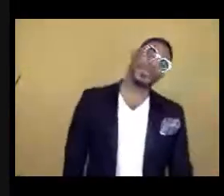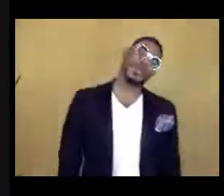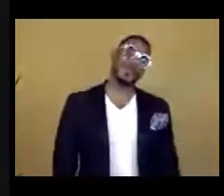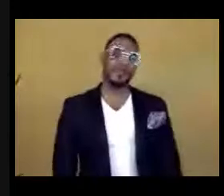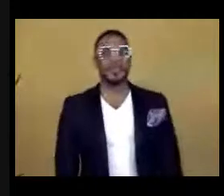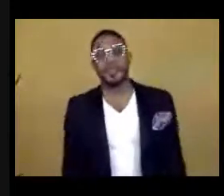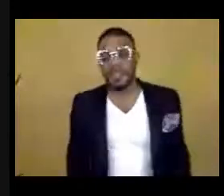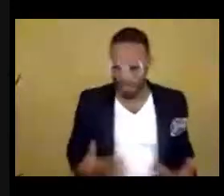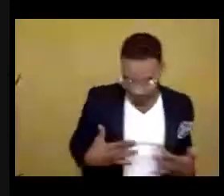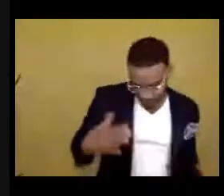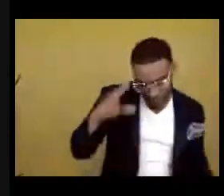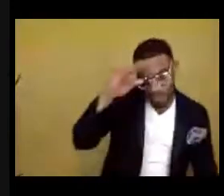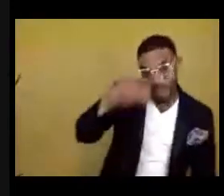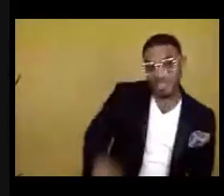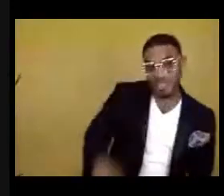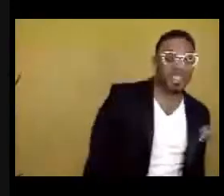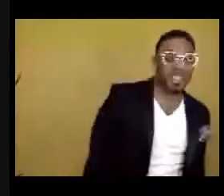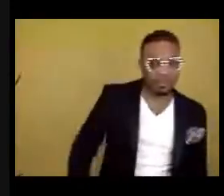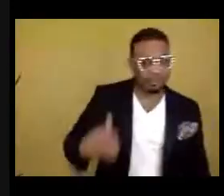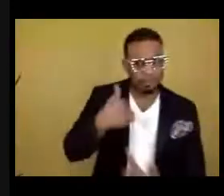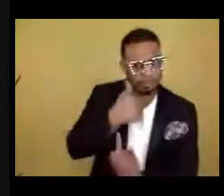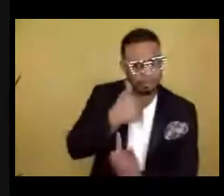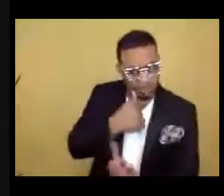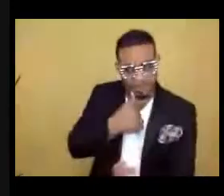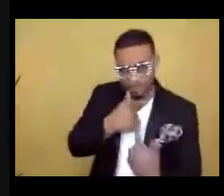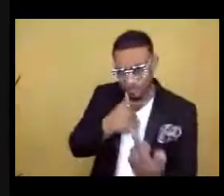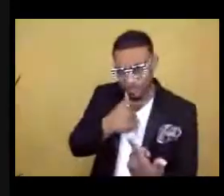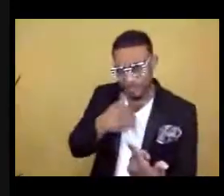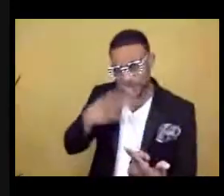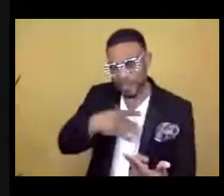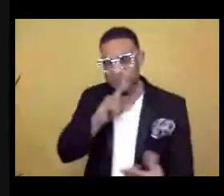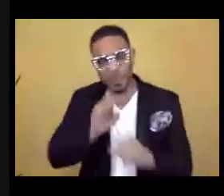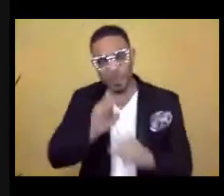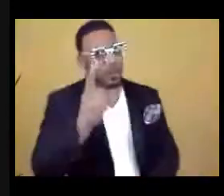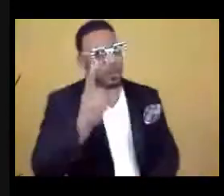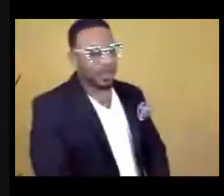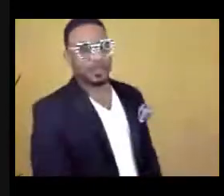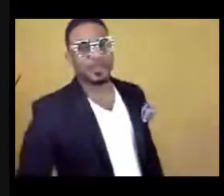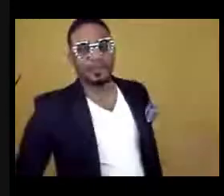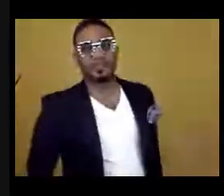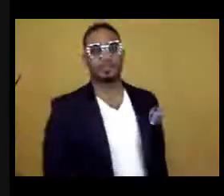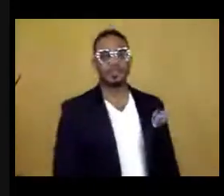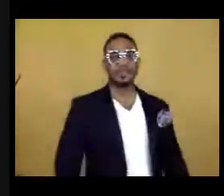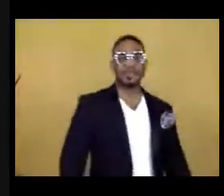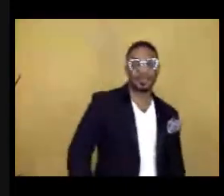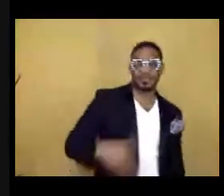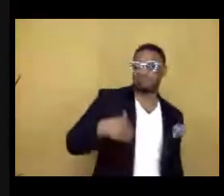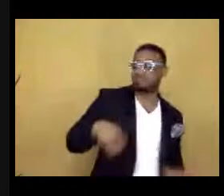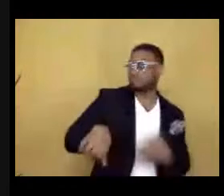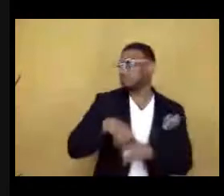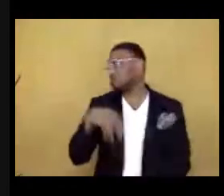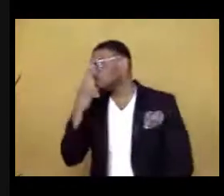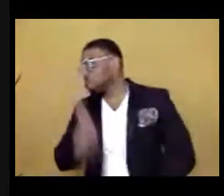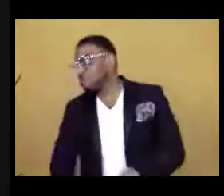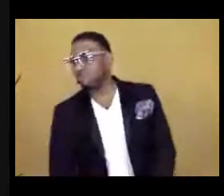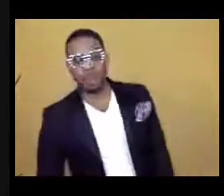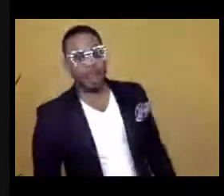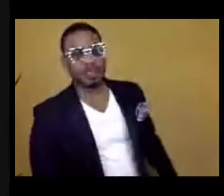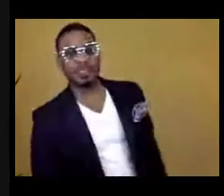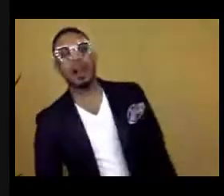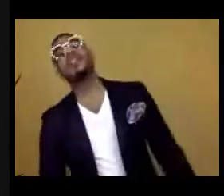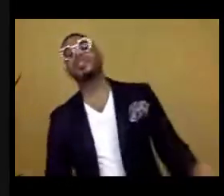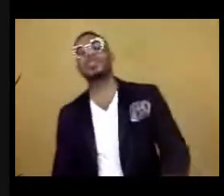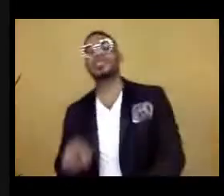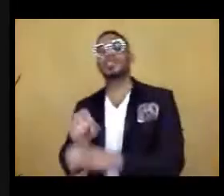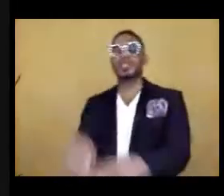Hey boy, you know I really like being with you, right? Just hanging out is fun.